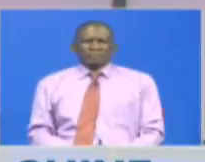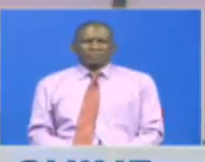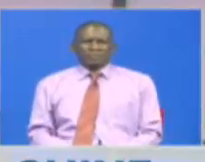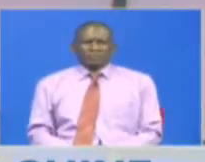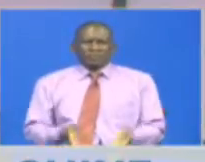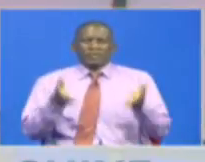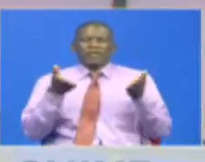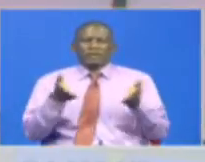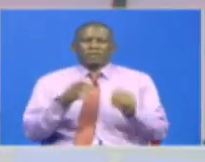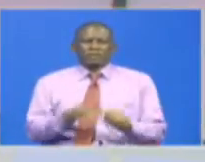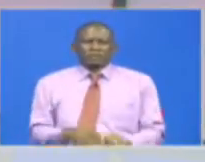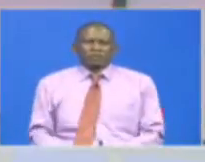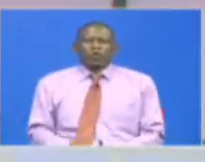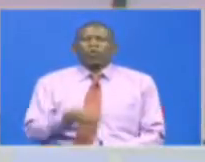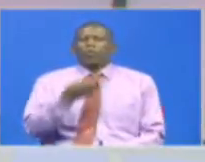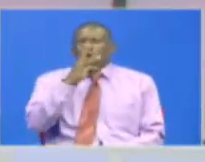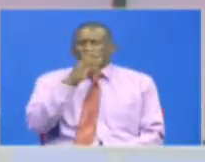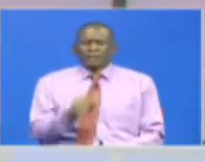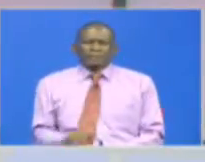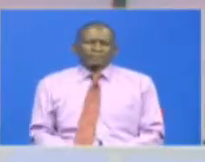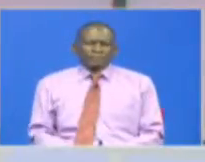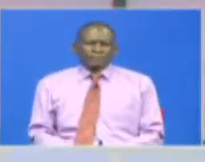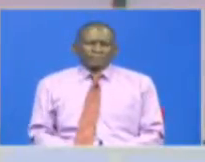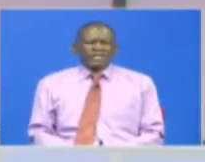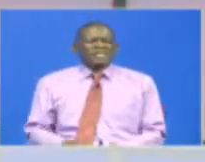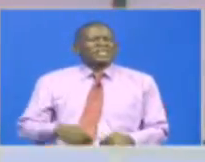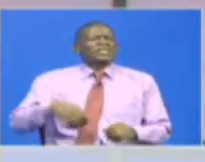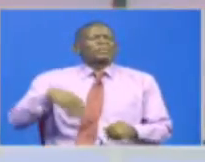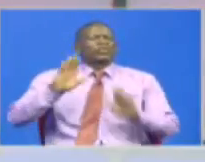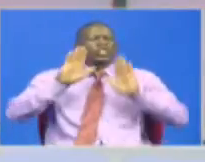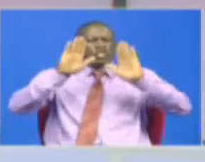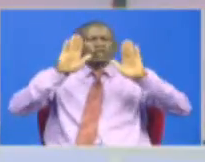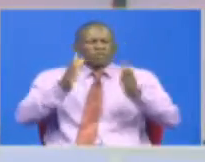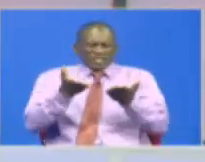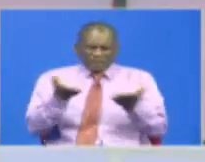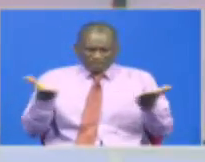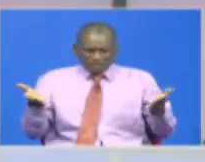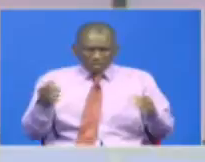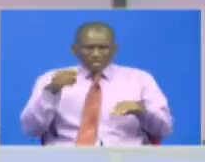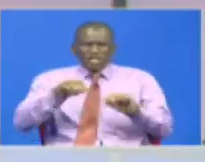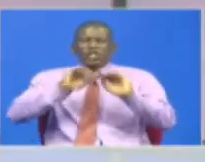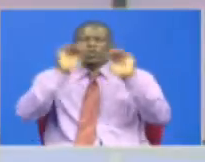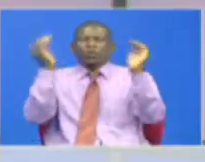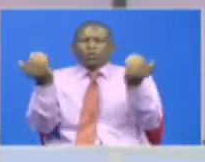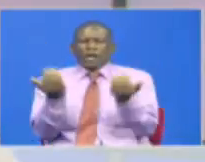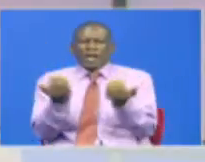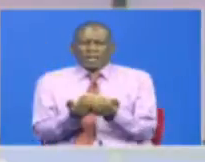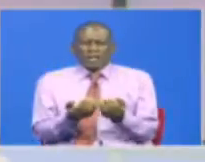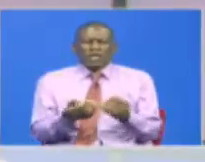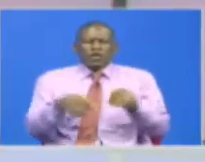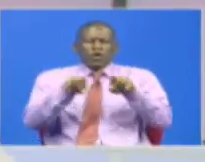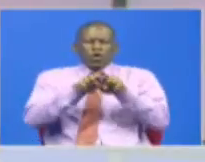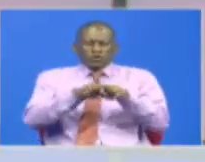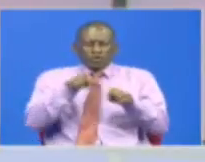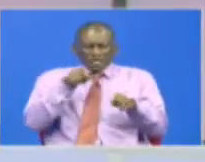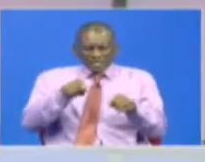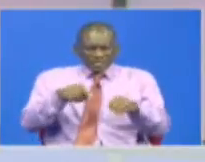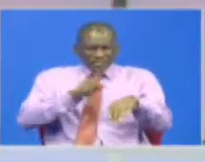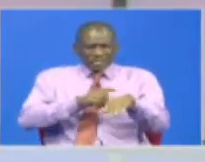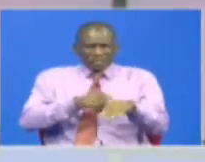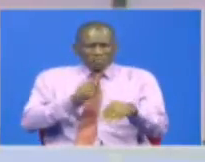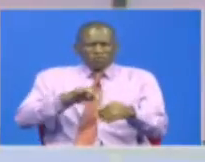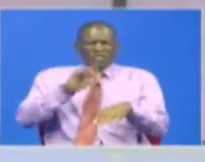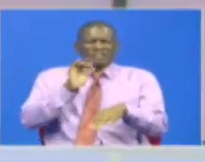Now, water, perhaps the most precious commodity in the world. More so in these times of an